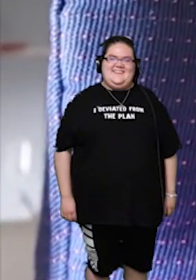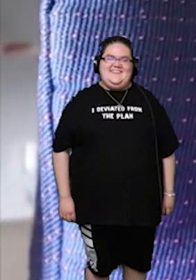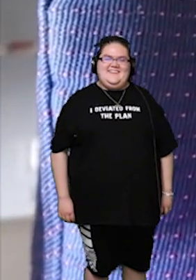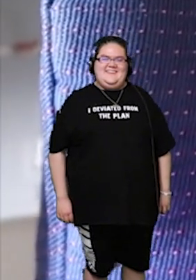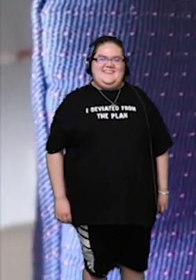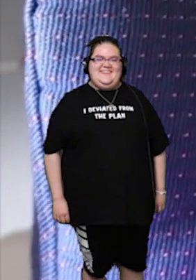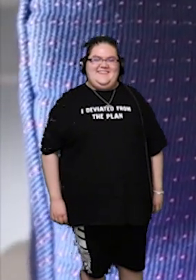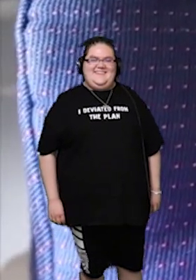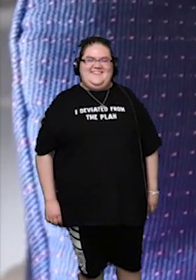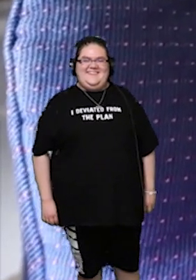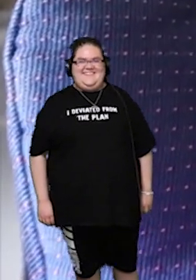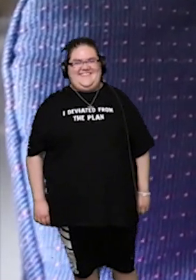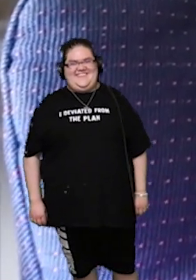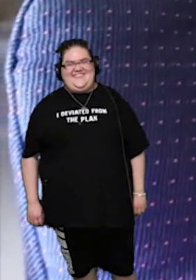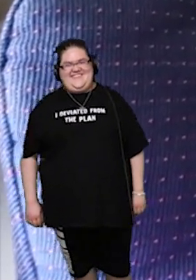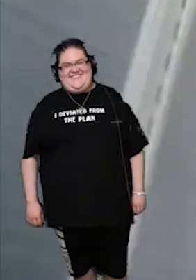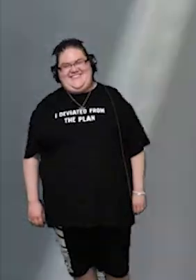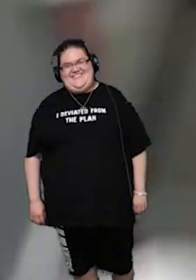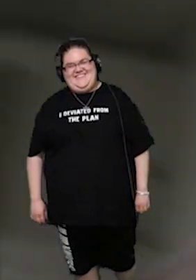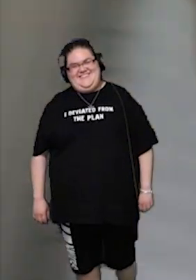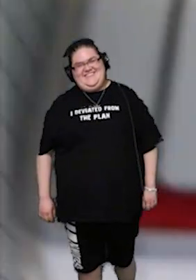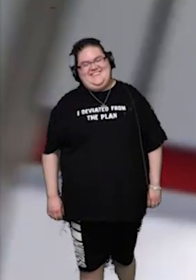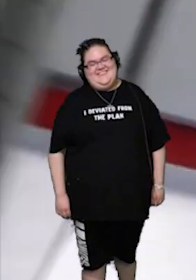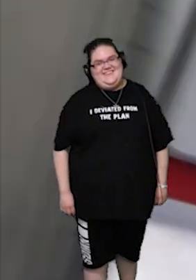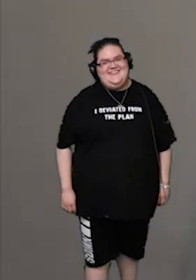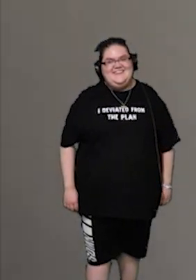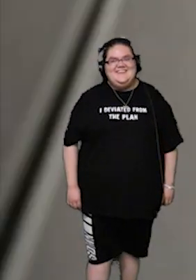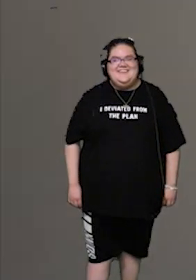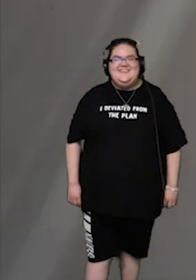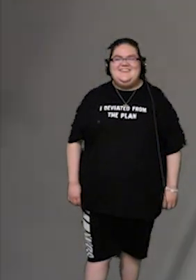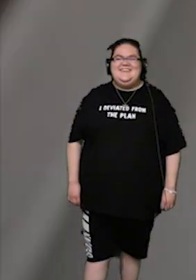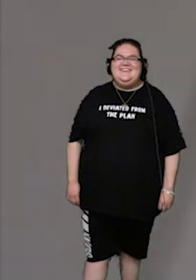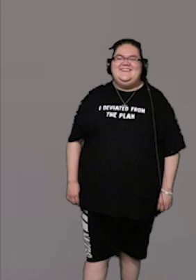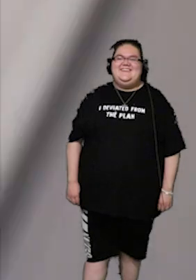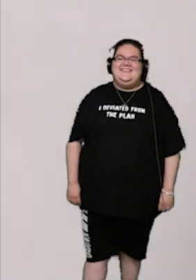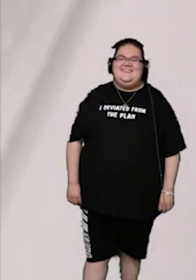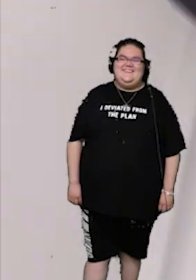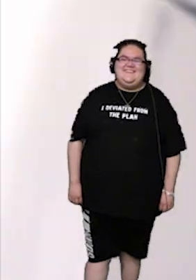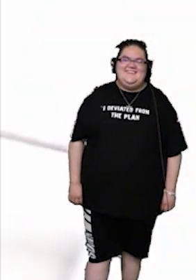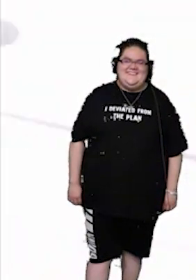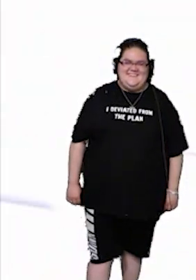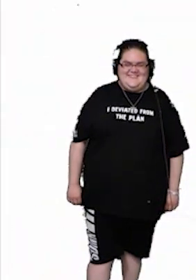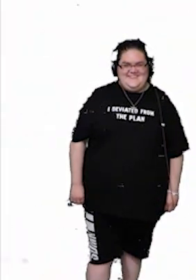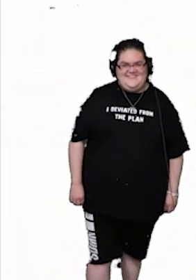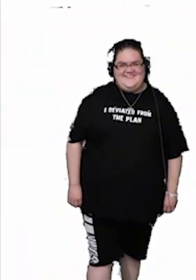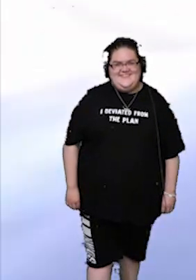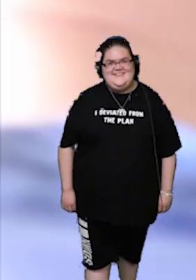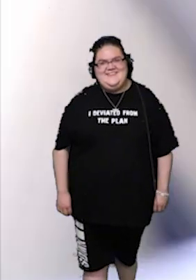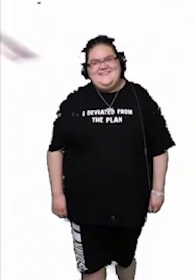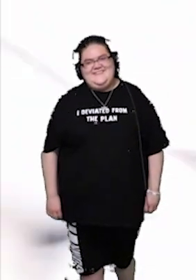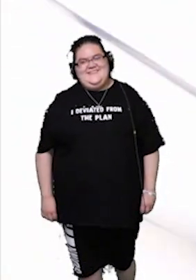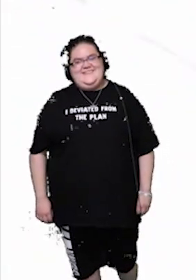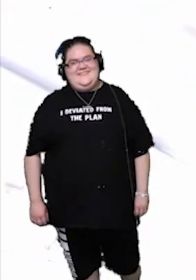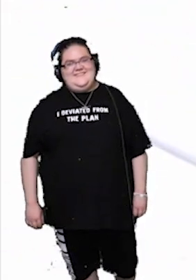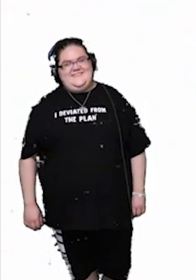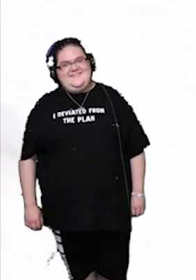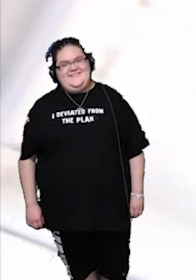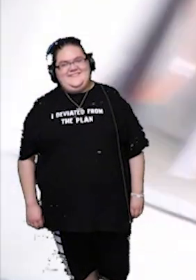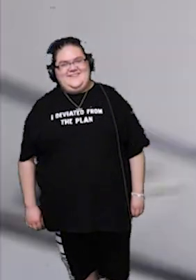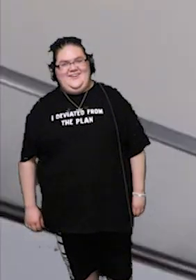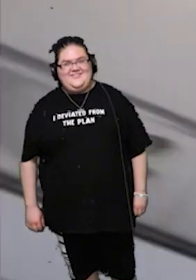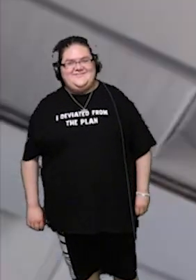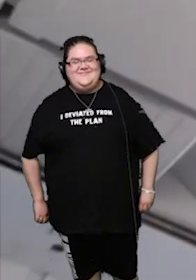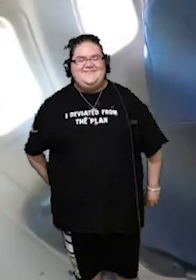you can't see us, so we're fine. We're behind the catalogue. I mean, I will leave them. I'll leave them. They, you know, they look like they're having a good time. Let me check first